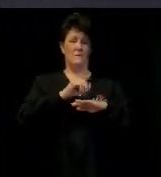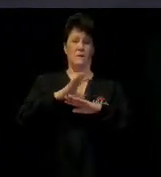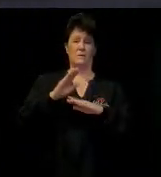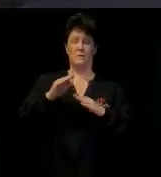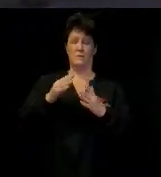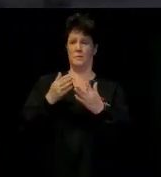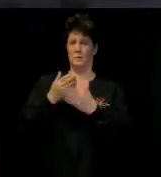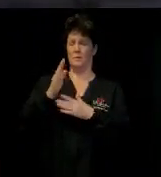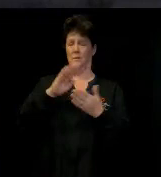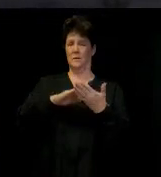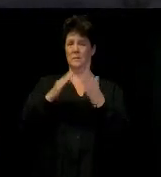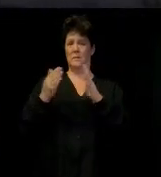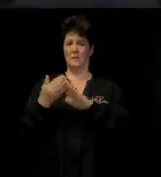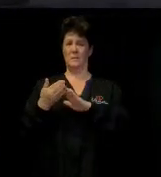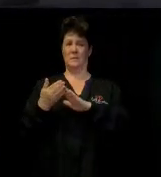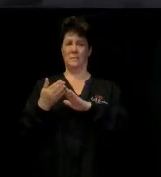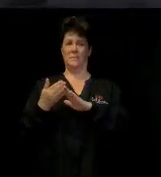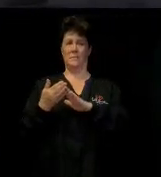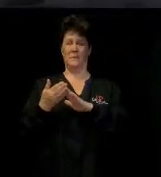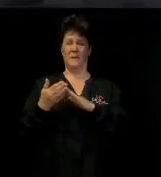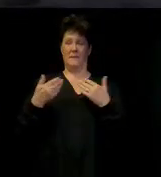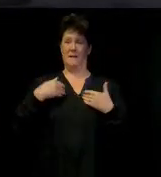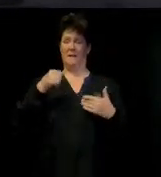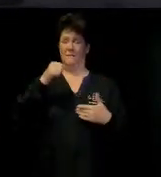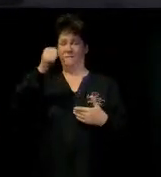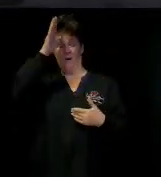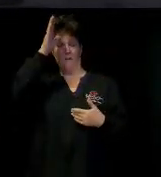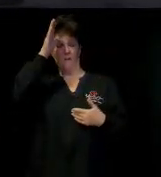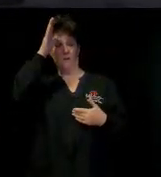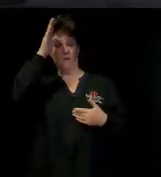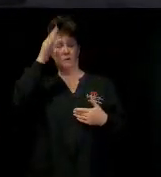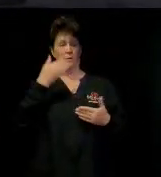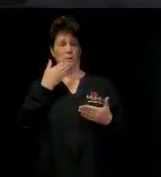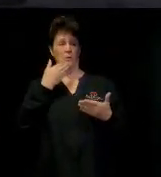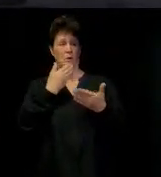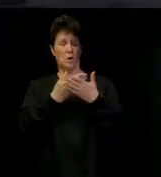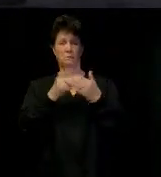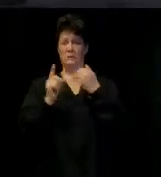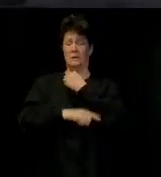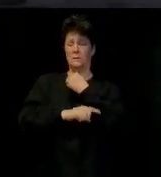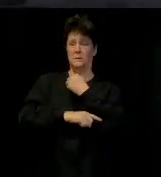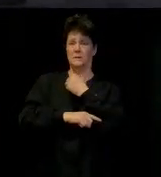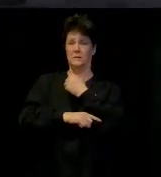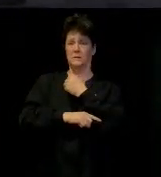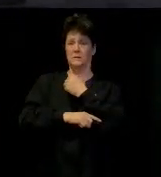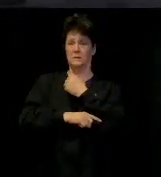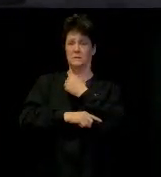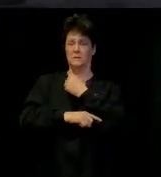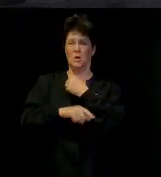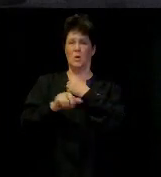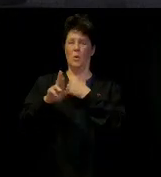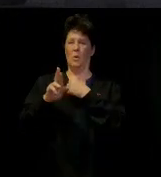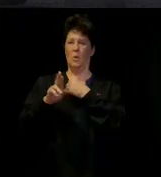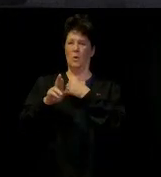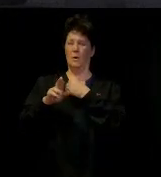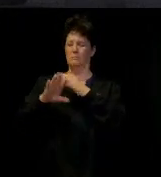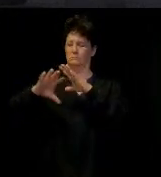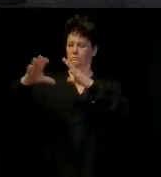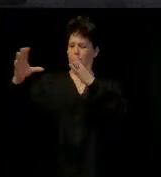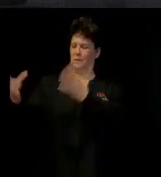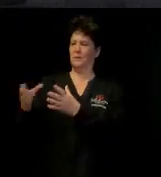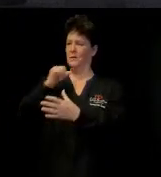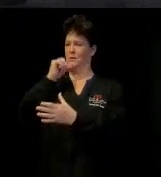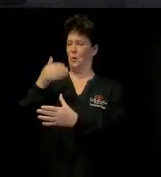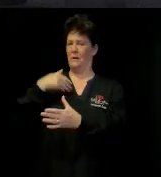know, that have fathers and have good Christian morals and disciplines, they don't have fathers. They don't know the Father. Therefore, they don't know